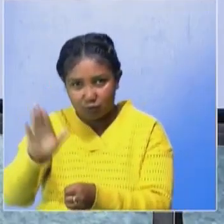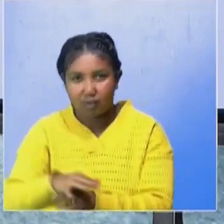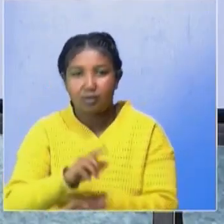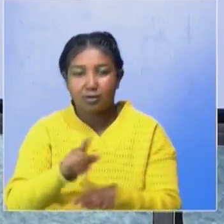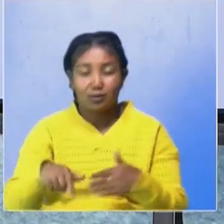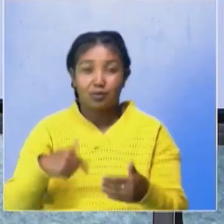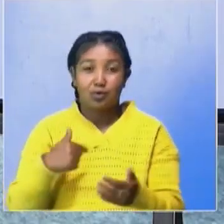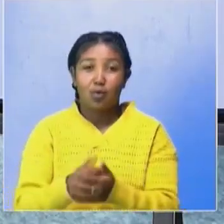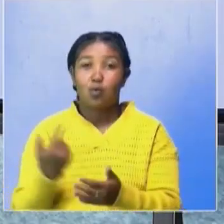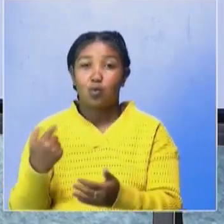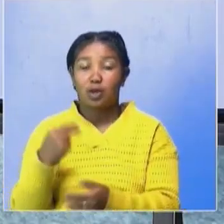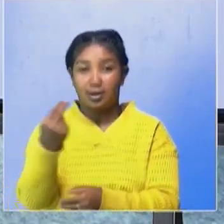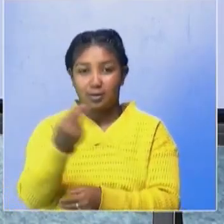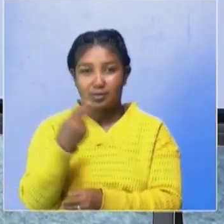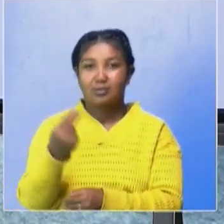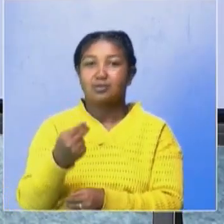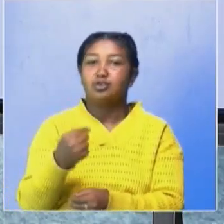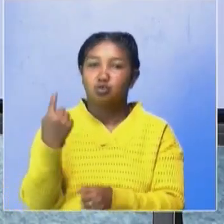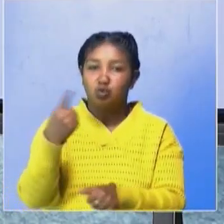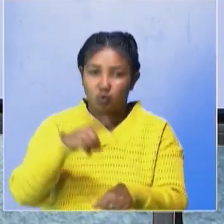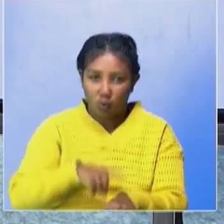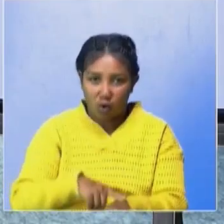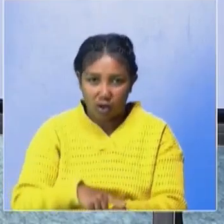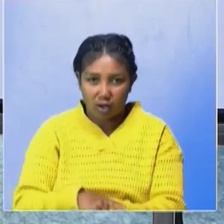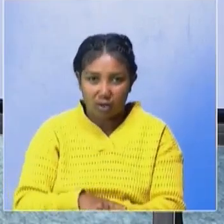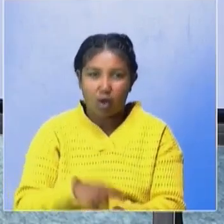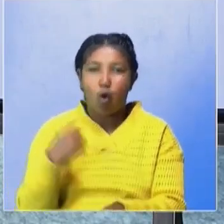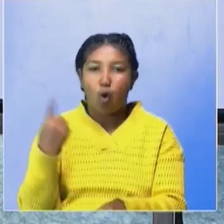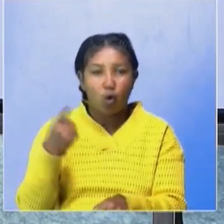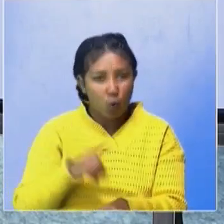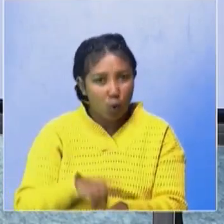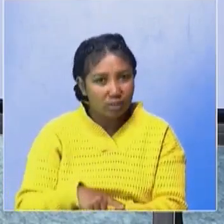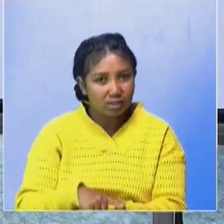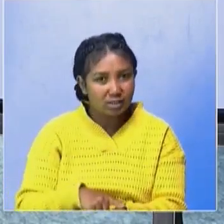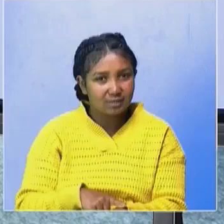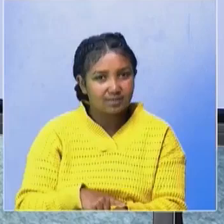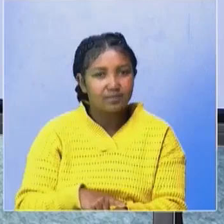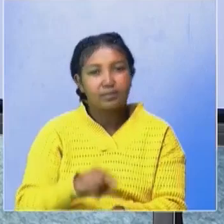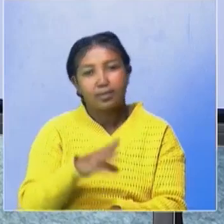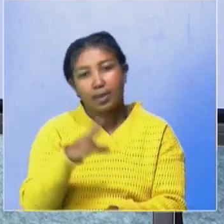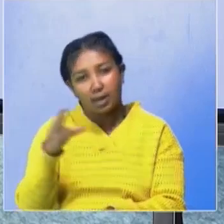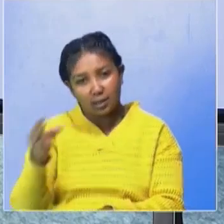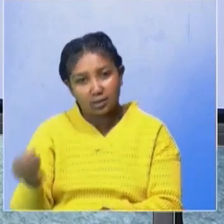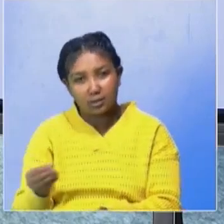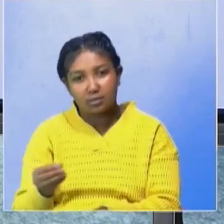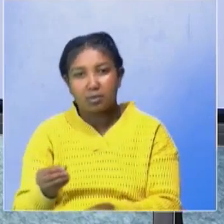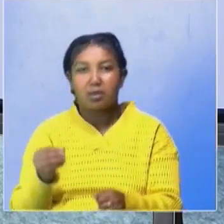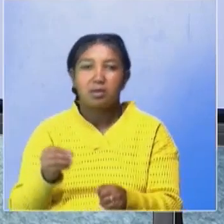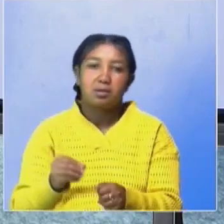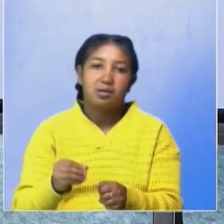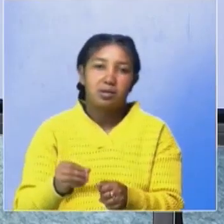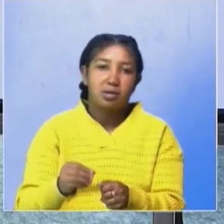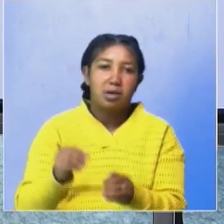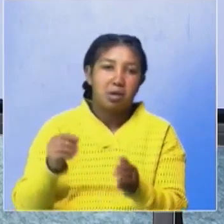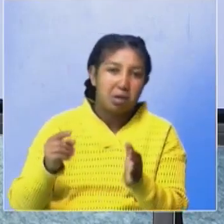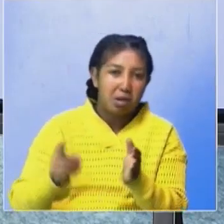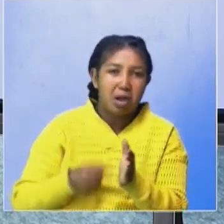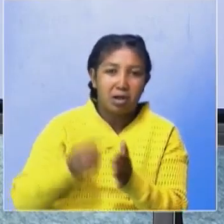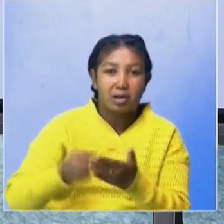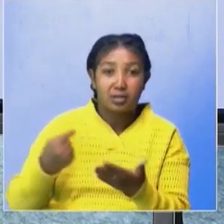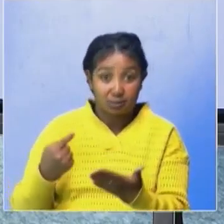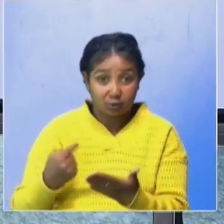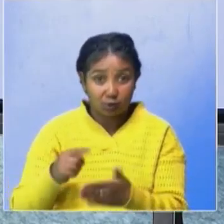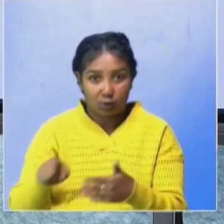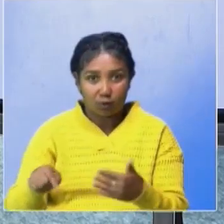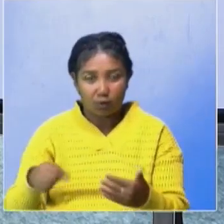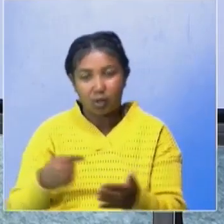So we can use usually, always, and also randomly, rarely. So